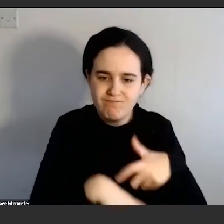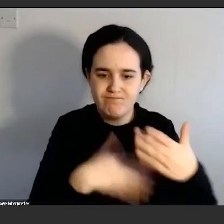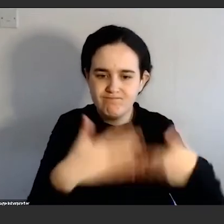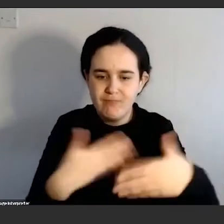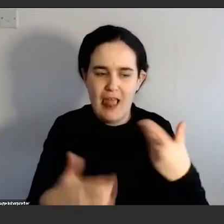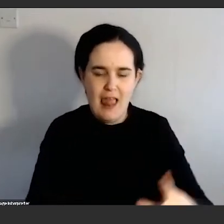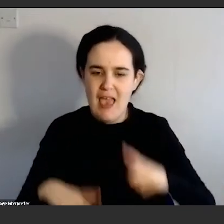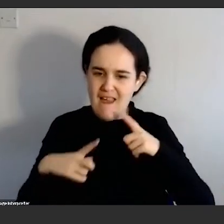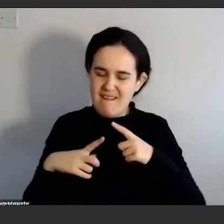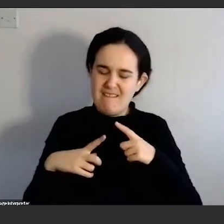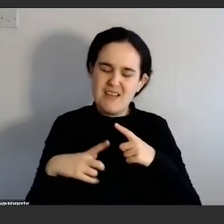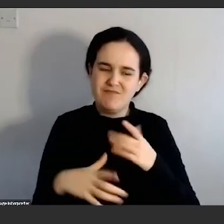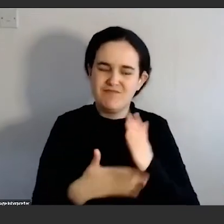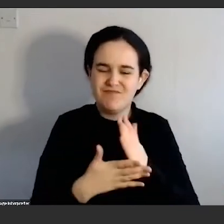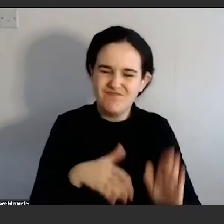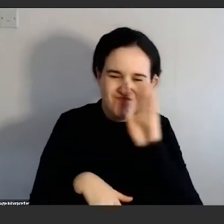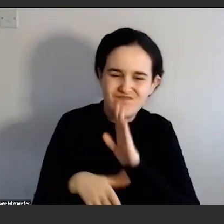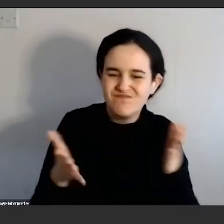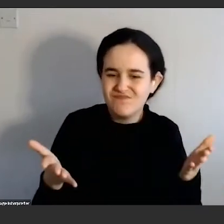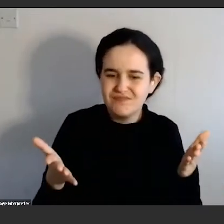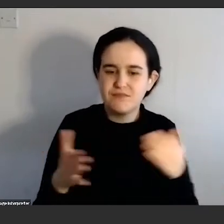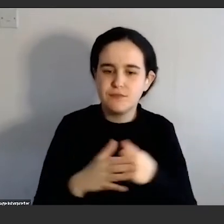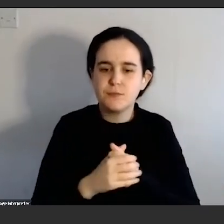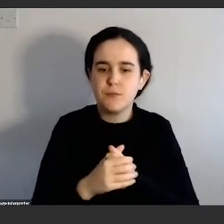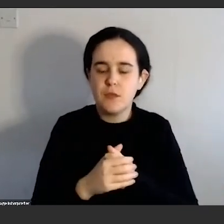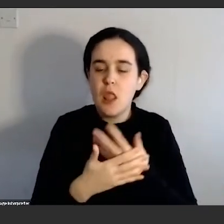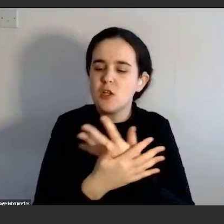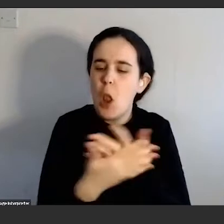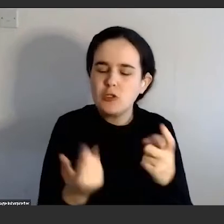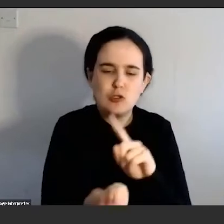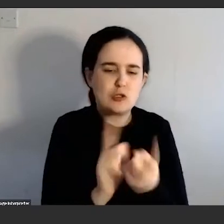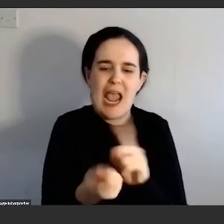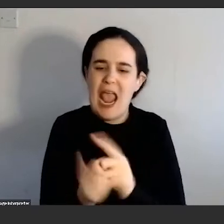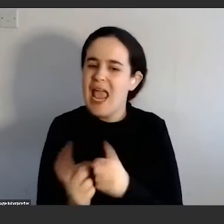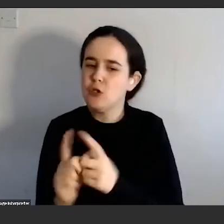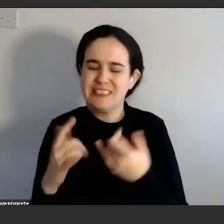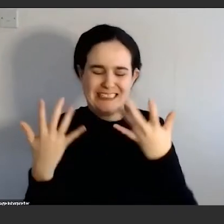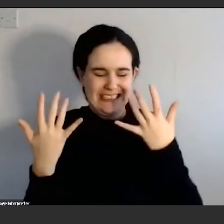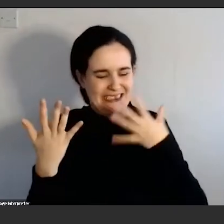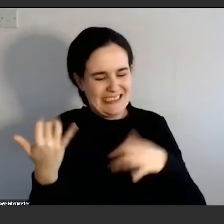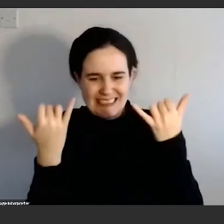one of the things that I'm so actually incredibly grateful that, for example, WHO and Quality Rights